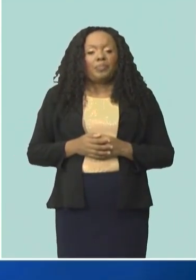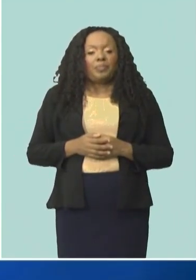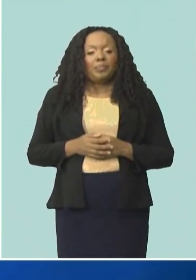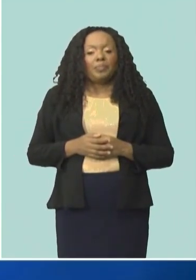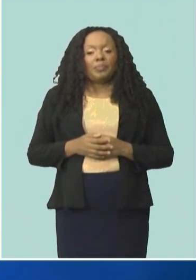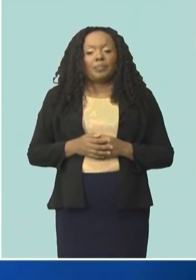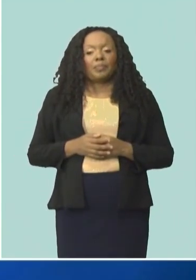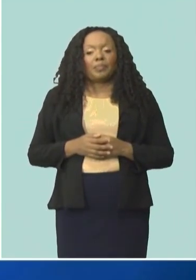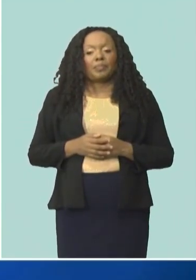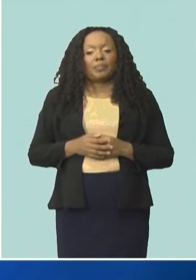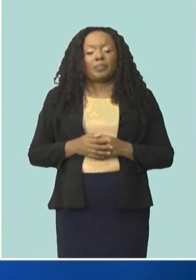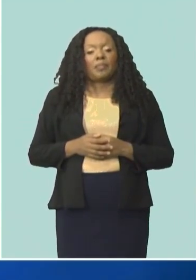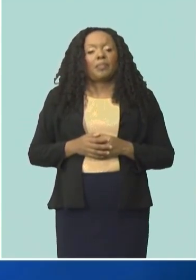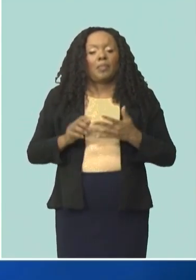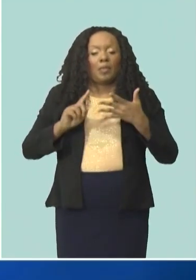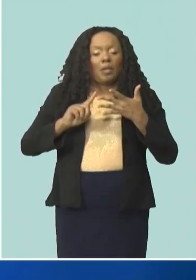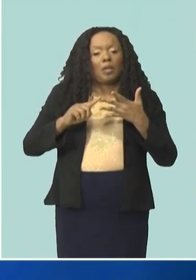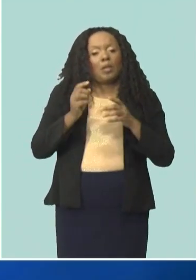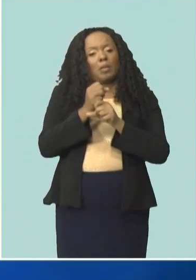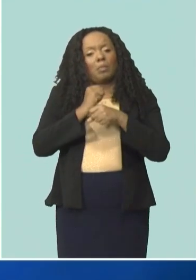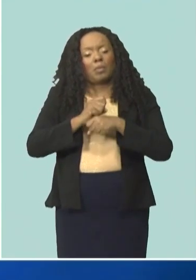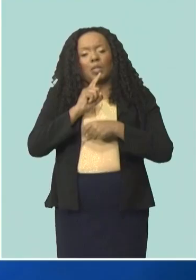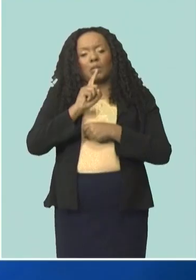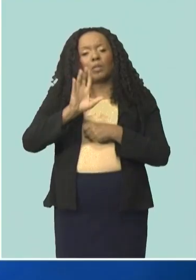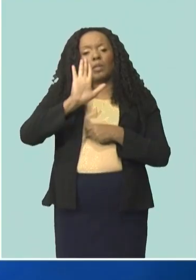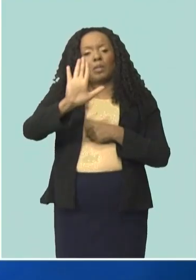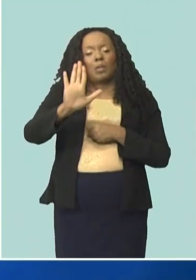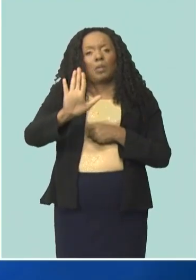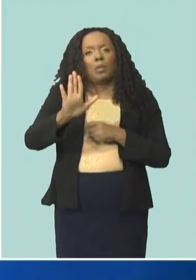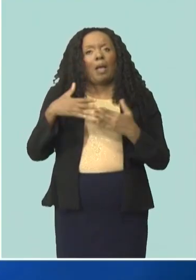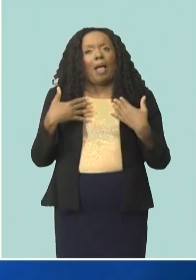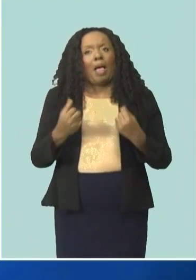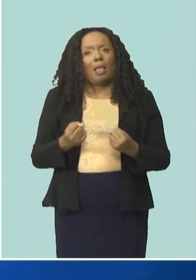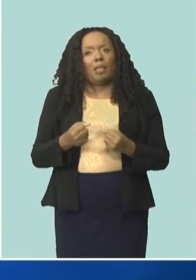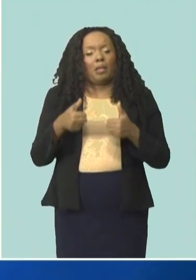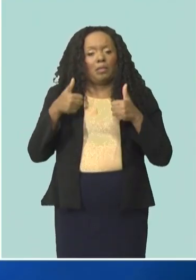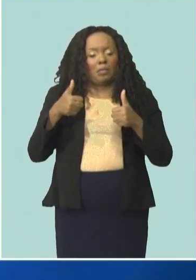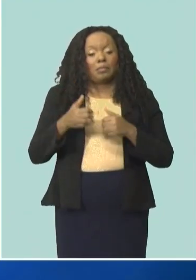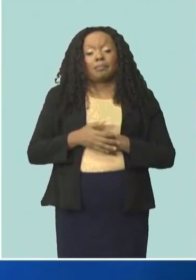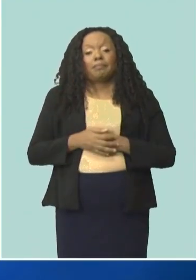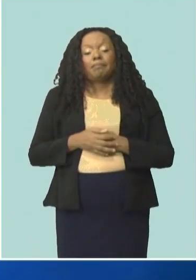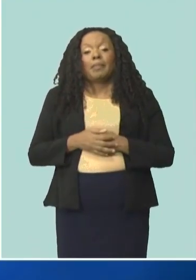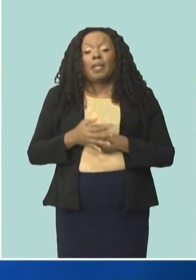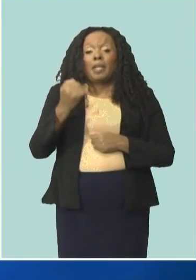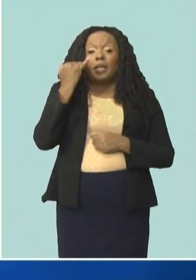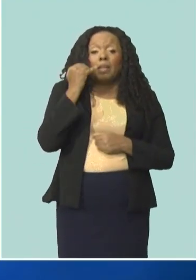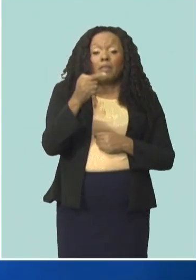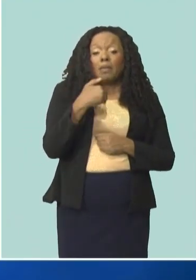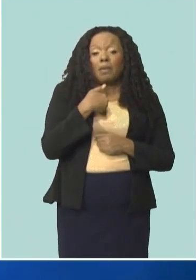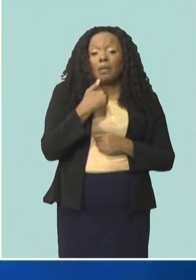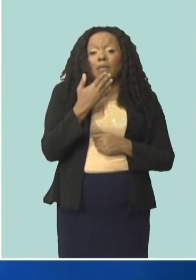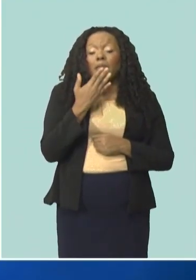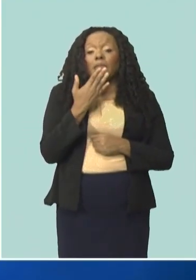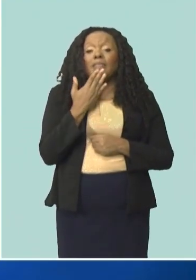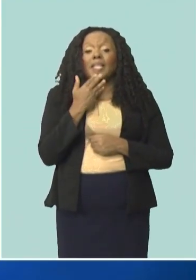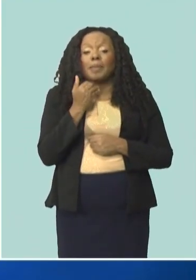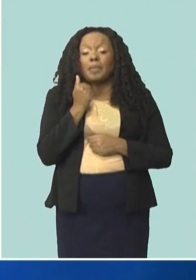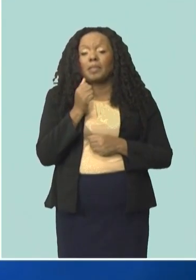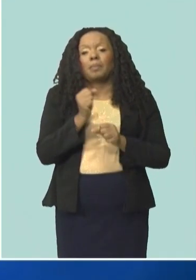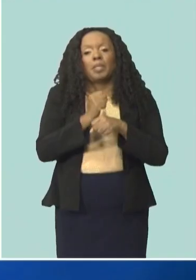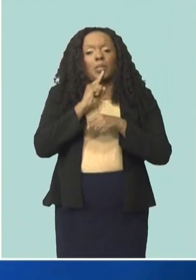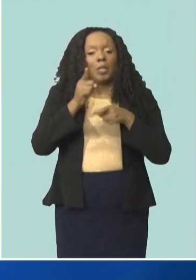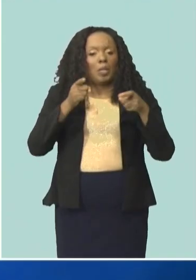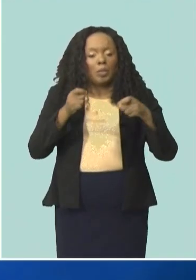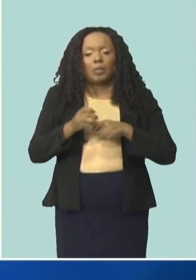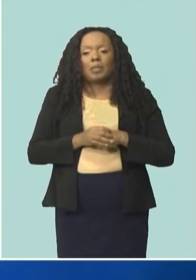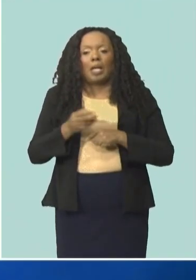maintaining your general health. So if you are diabetic, make sure that your blood sugar is controlled. Hypertensive, make